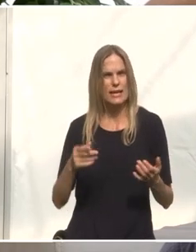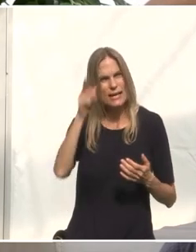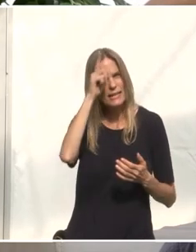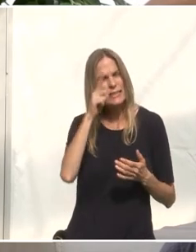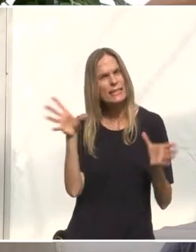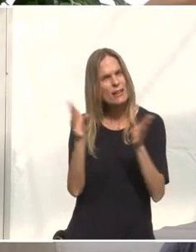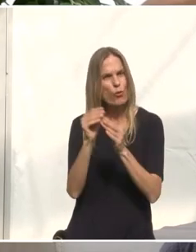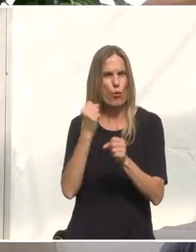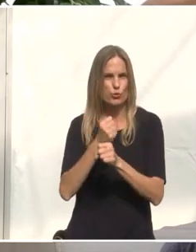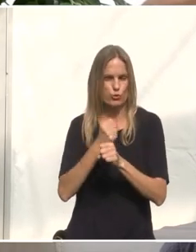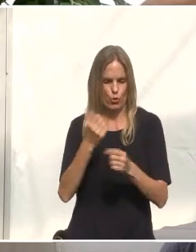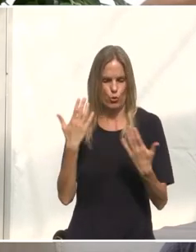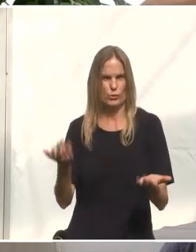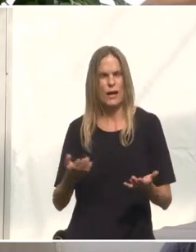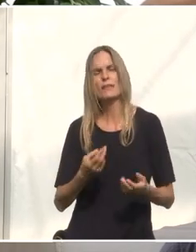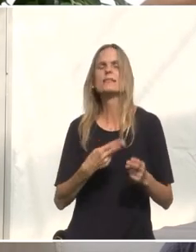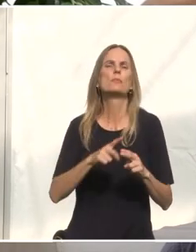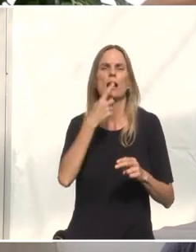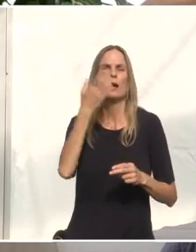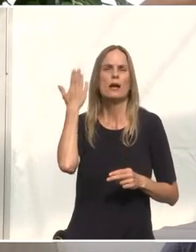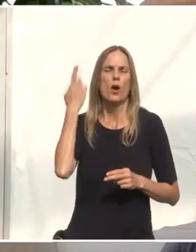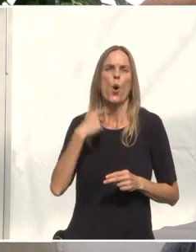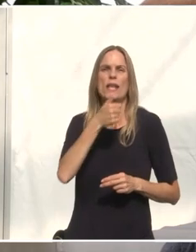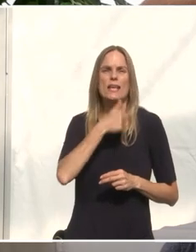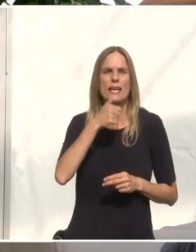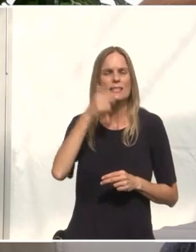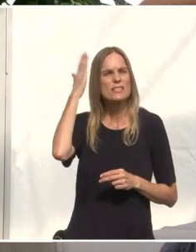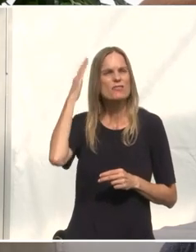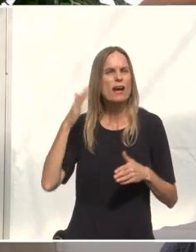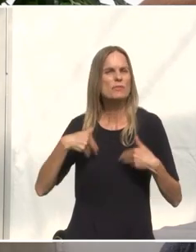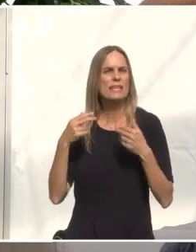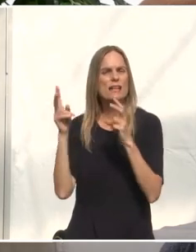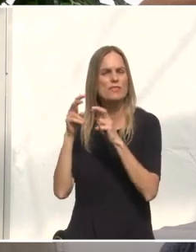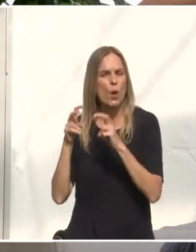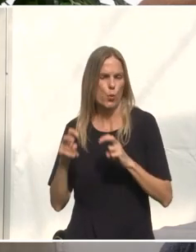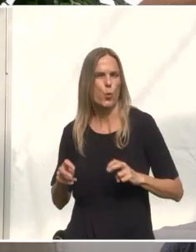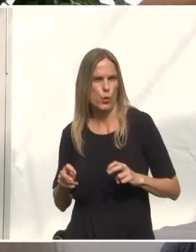now we had in Estonia several researchers about mental health.